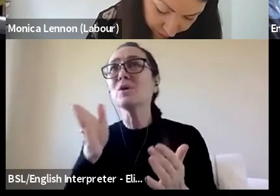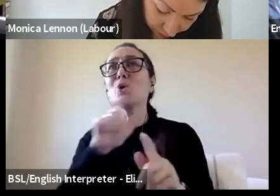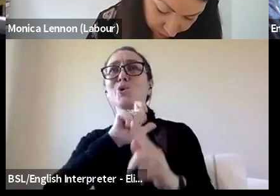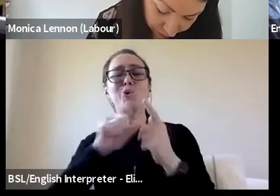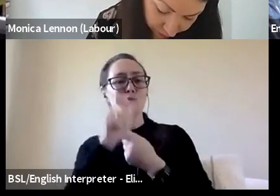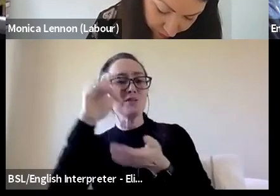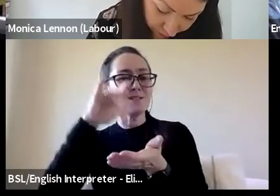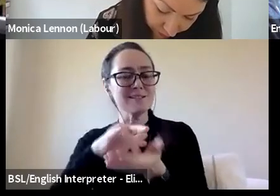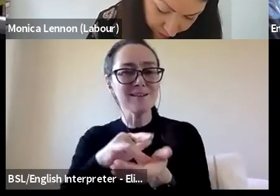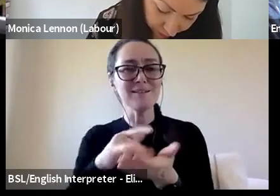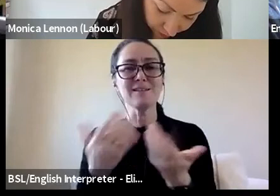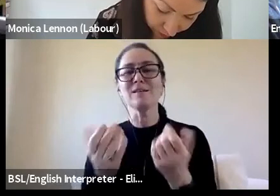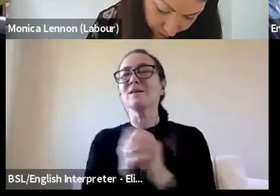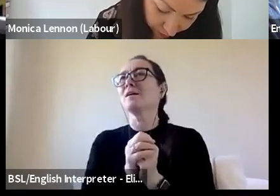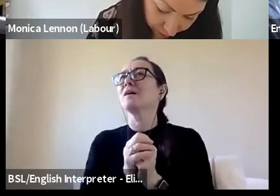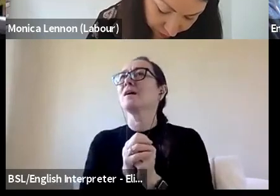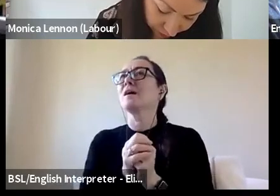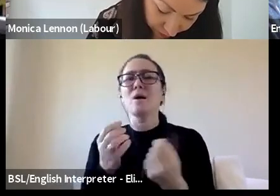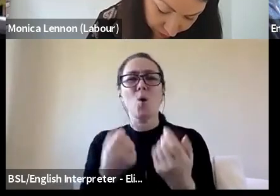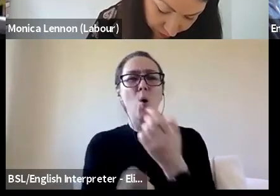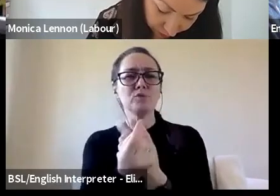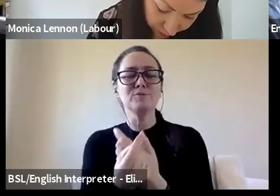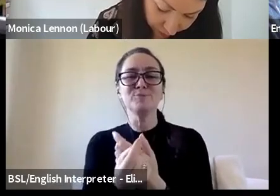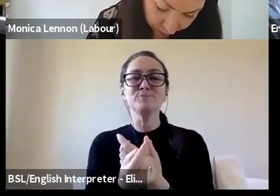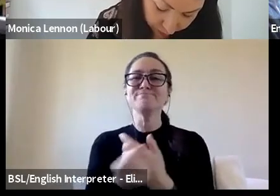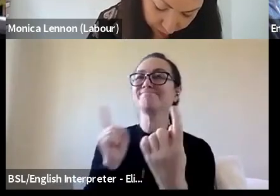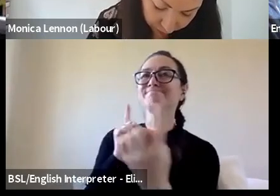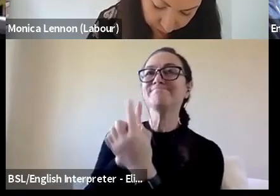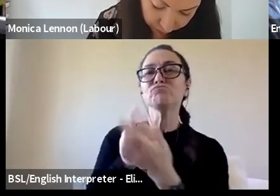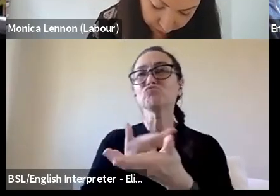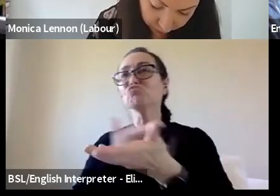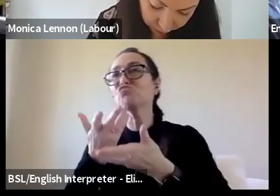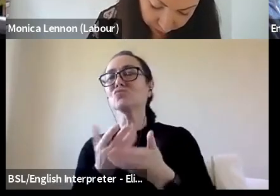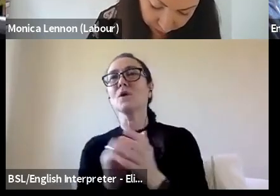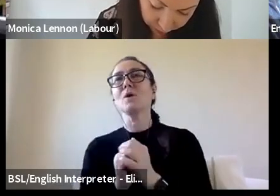have socialisation opportunities to improve their skills. We need to get